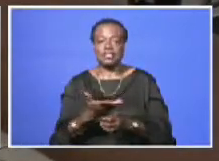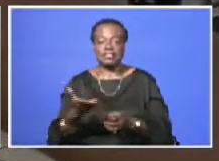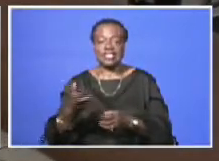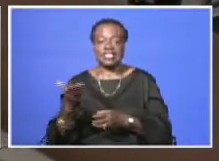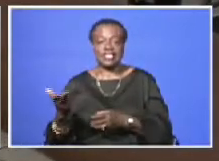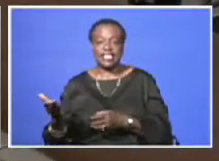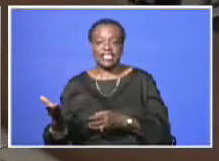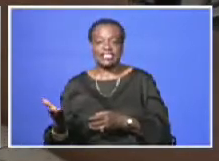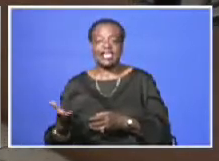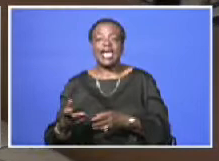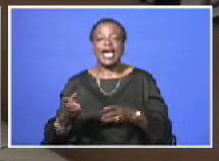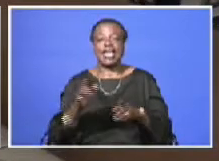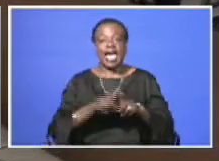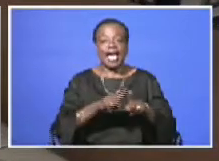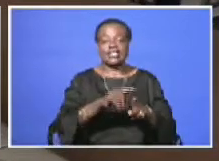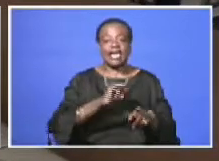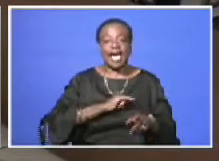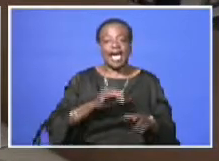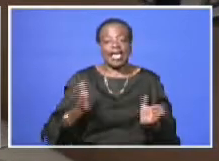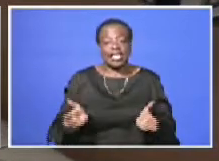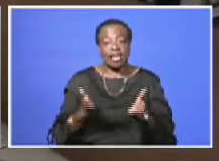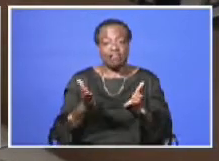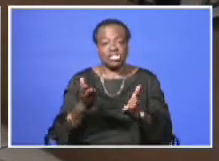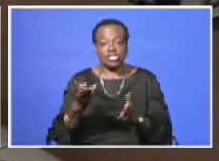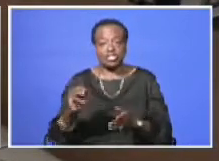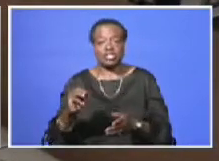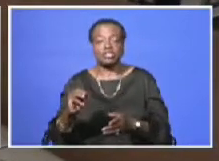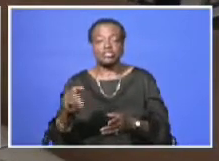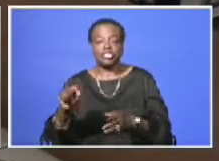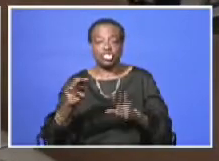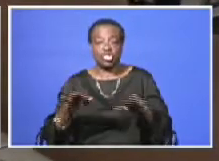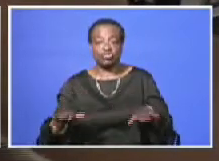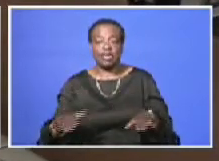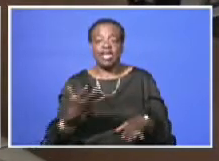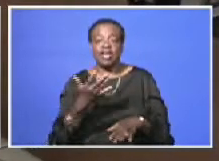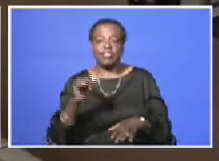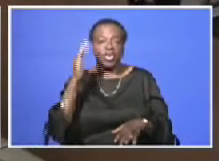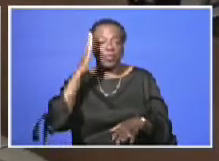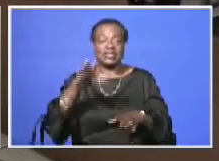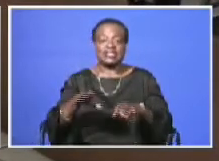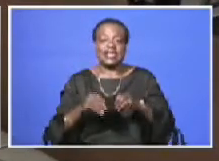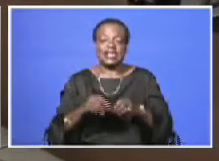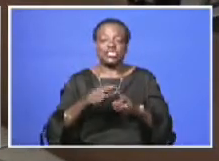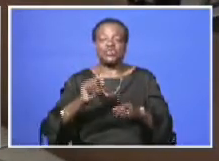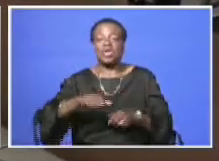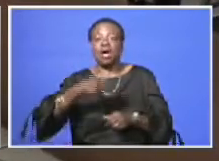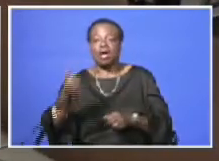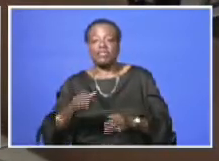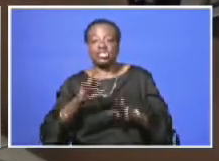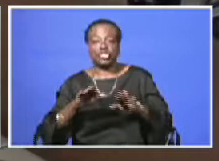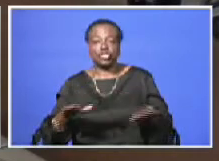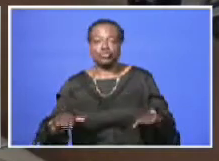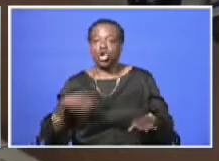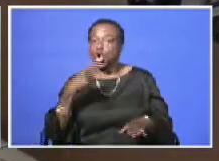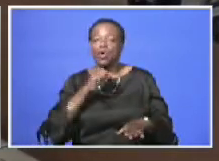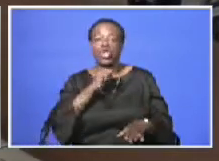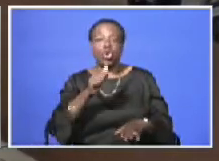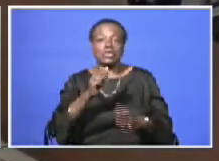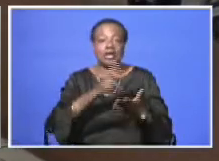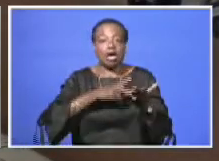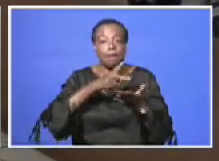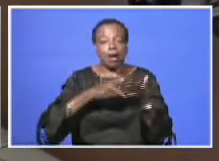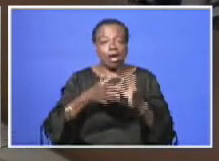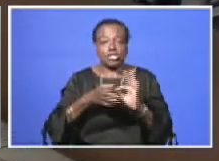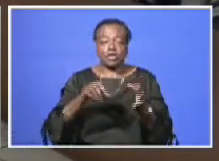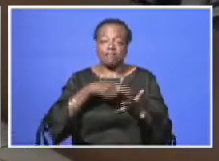I encourage them, to take this now to other students that were not a part of this presentation, so that they can help them.